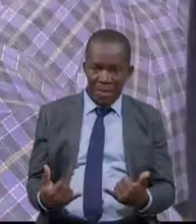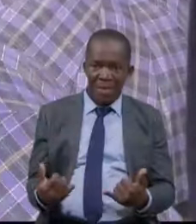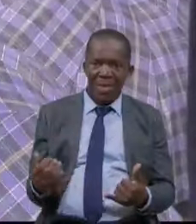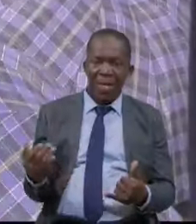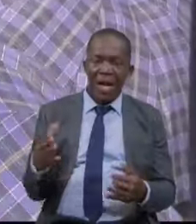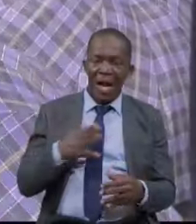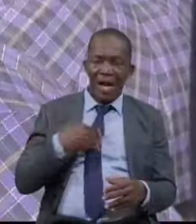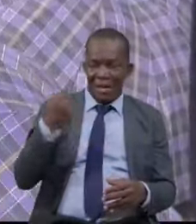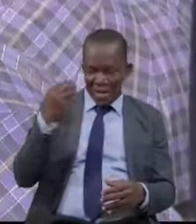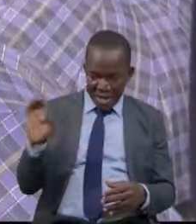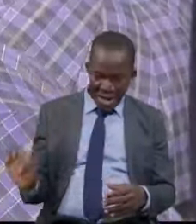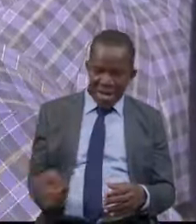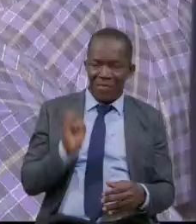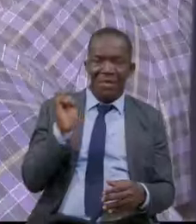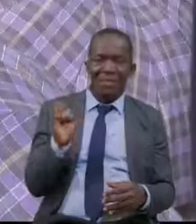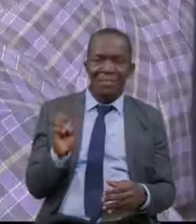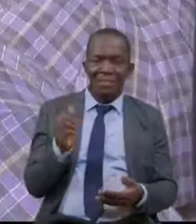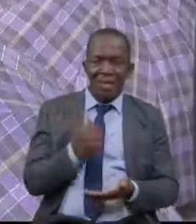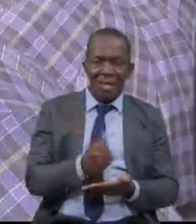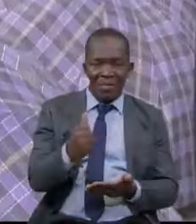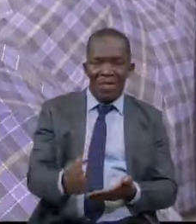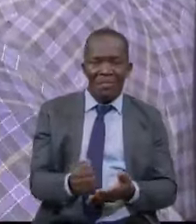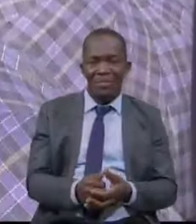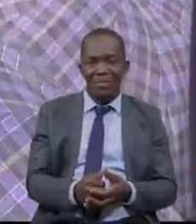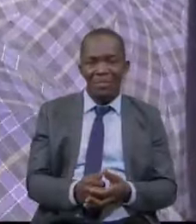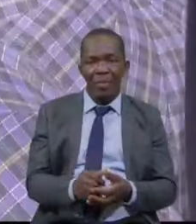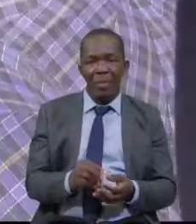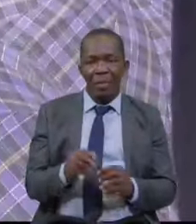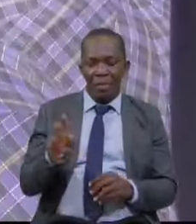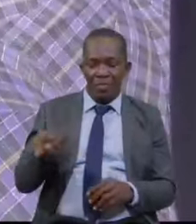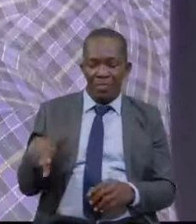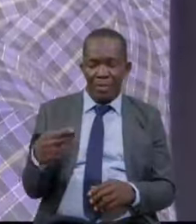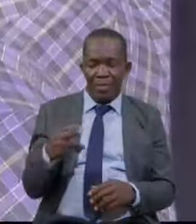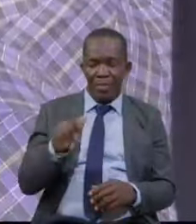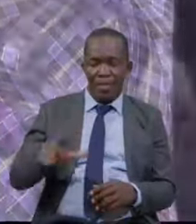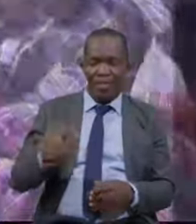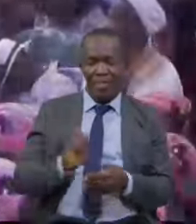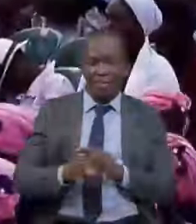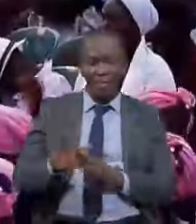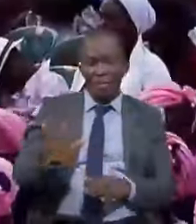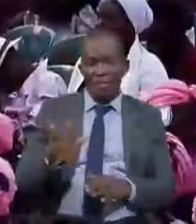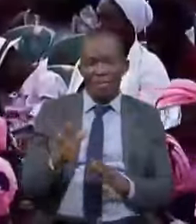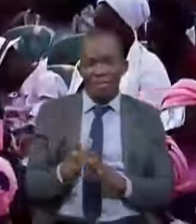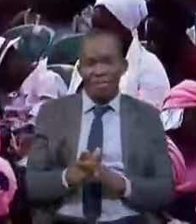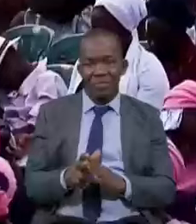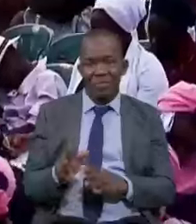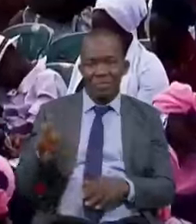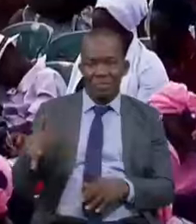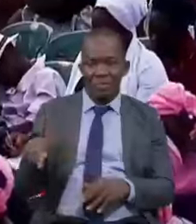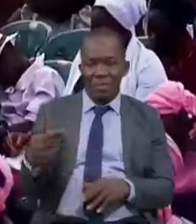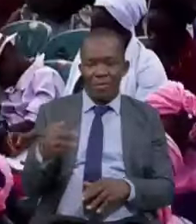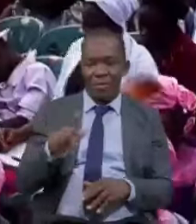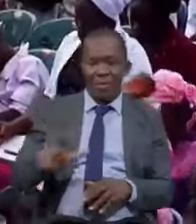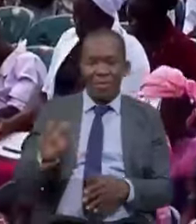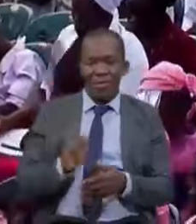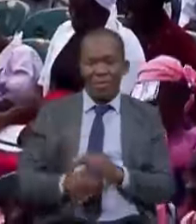We're looking at Philippians chapter 3. Philippians chapter 3, and I'm reading from